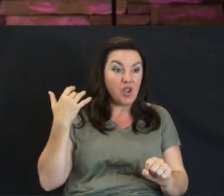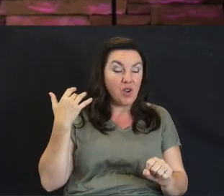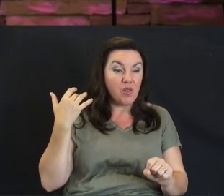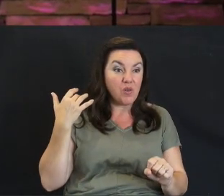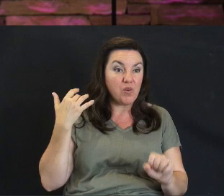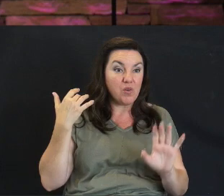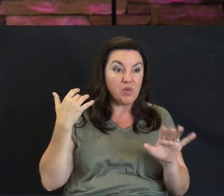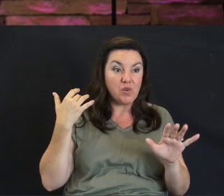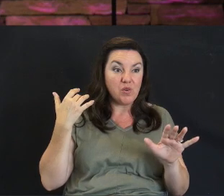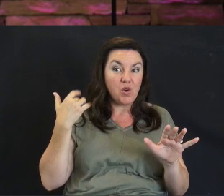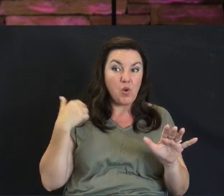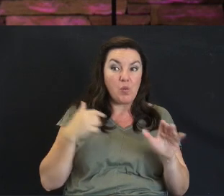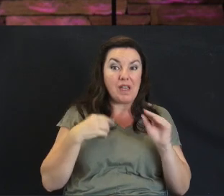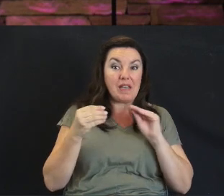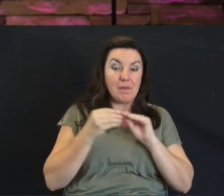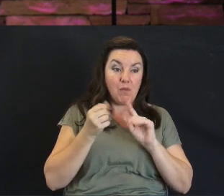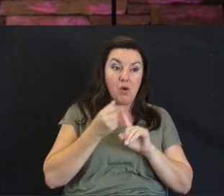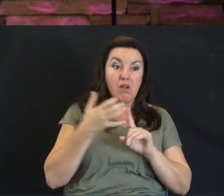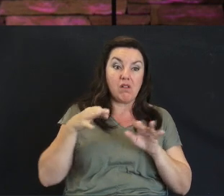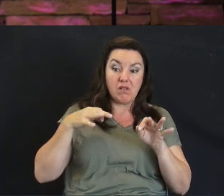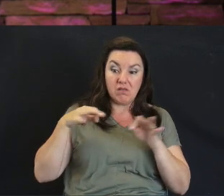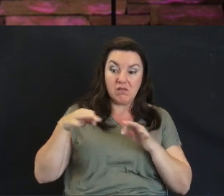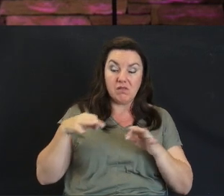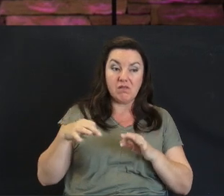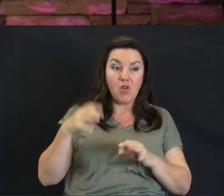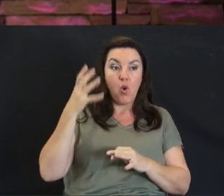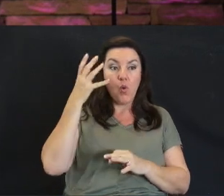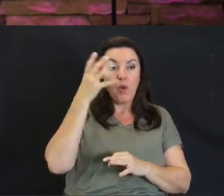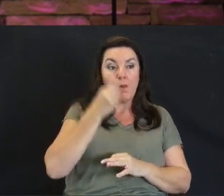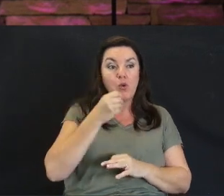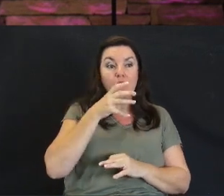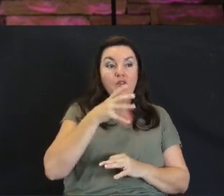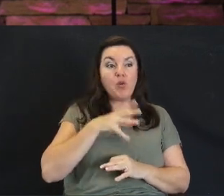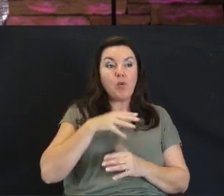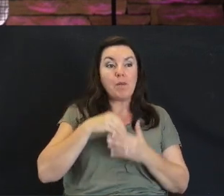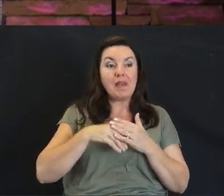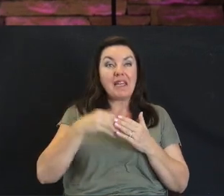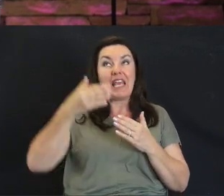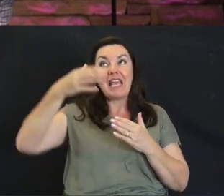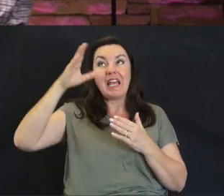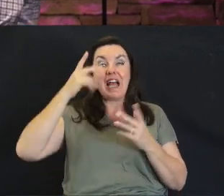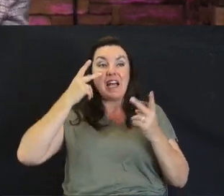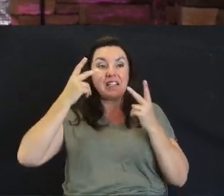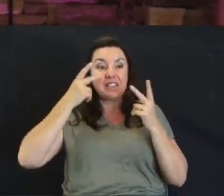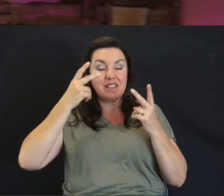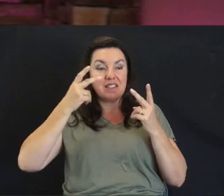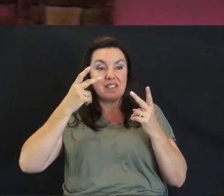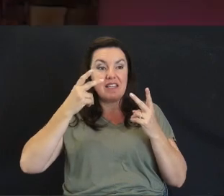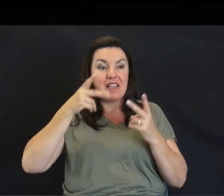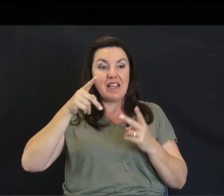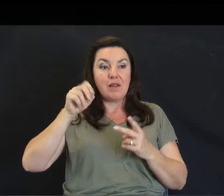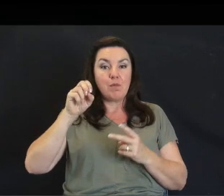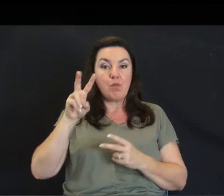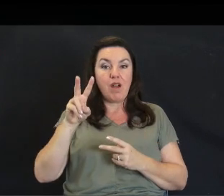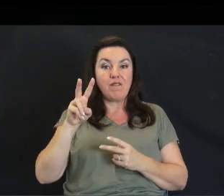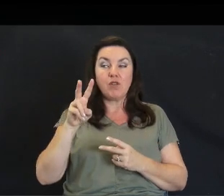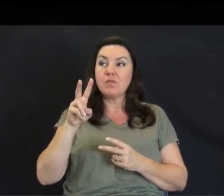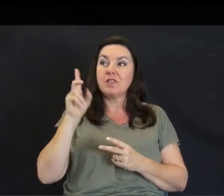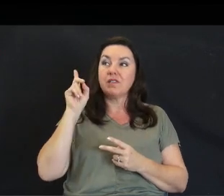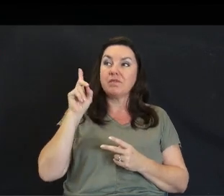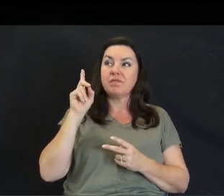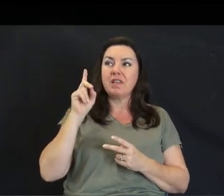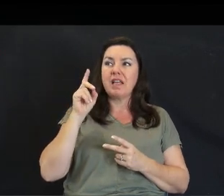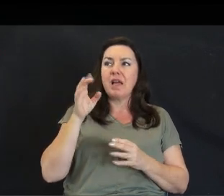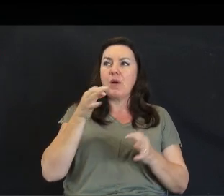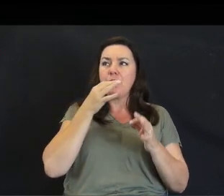By the way We get a further description Of what a beautiful woman Looks like In the eyes of the Lord And to her husband In Proverbs 31 An excellent wife Who can